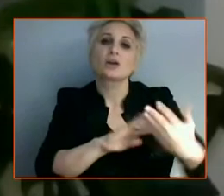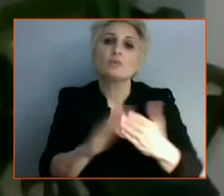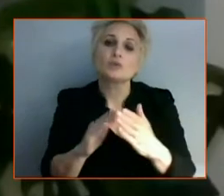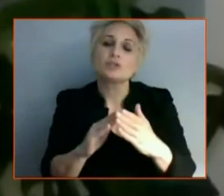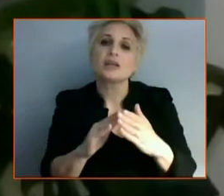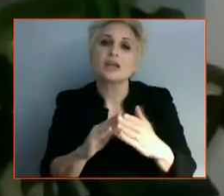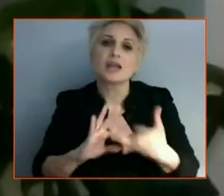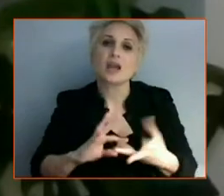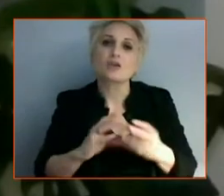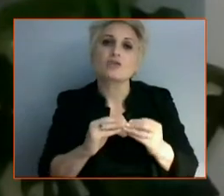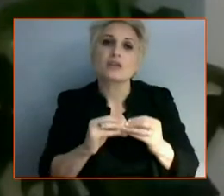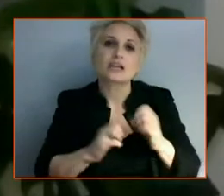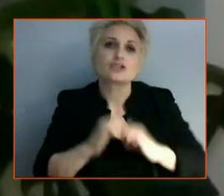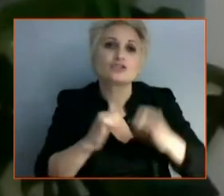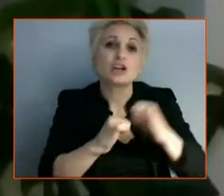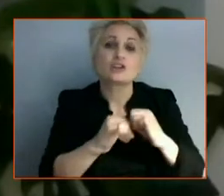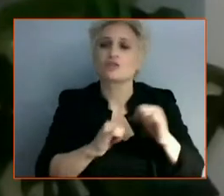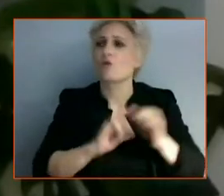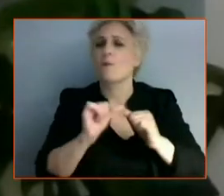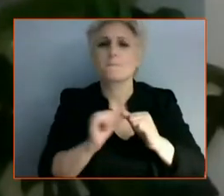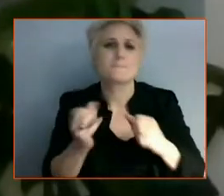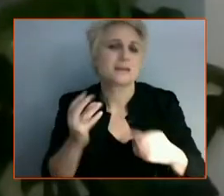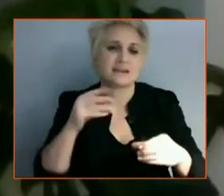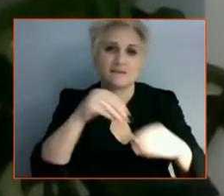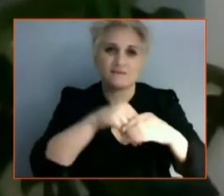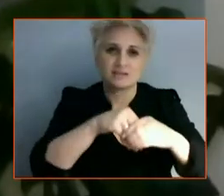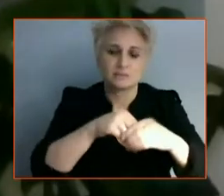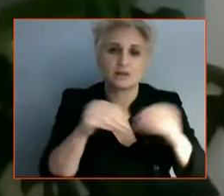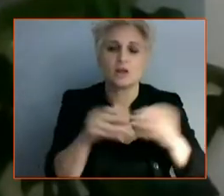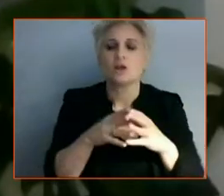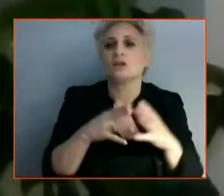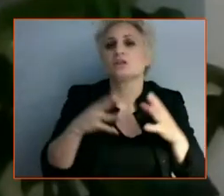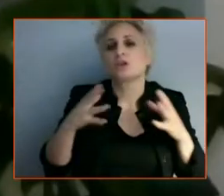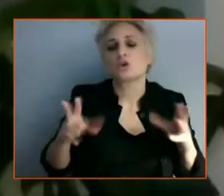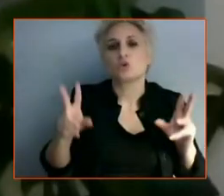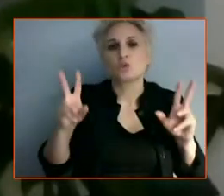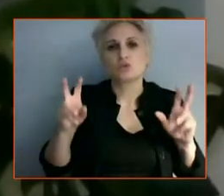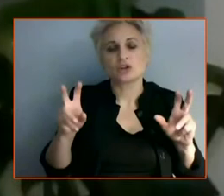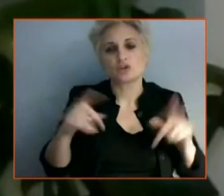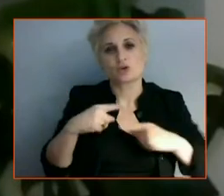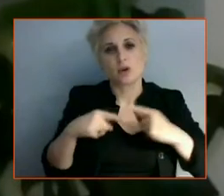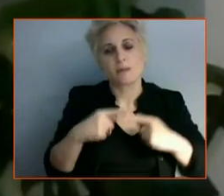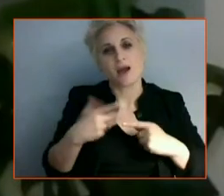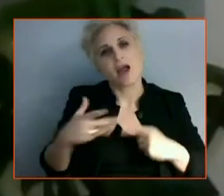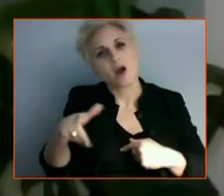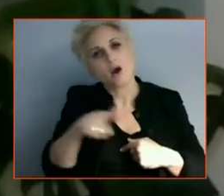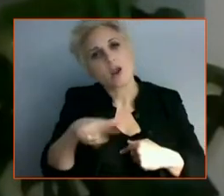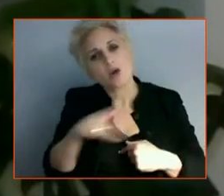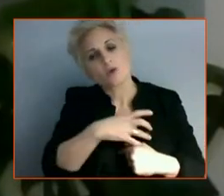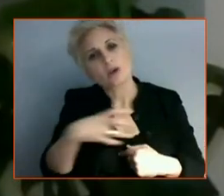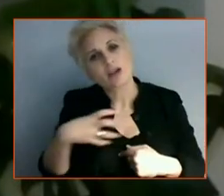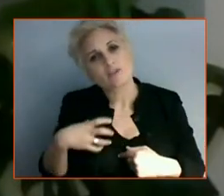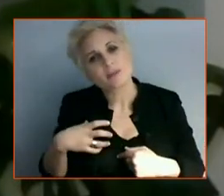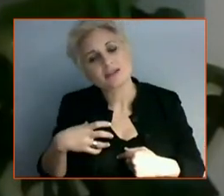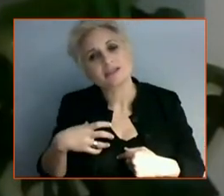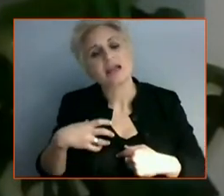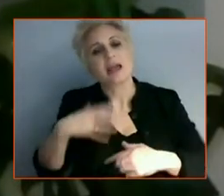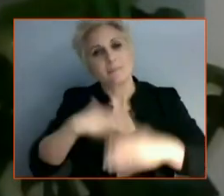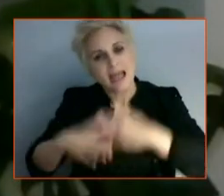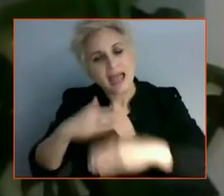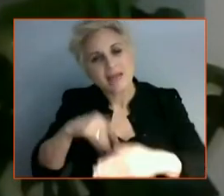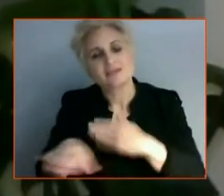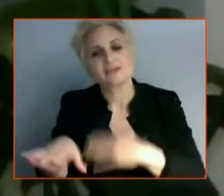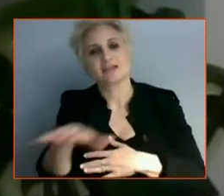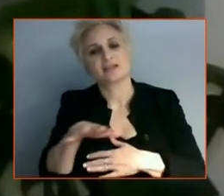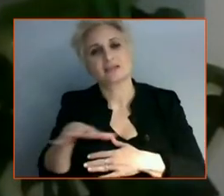So there is a massive issue in the way that local government operates and has done for the past several decades, whereby politicians and central government